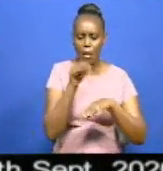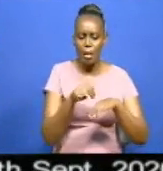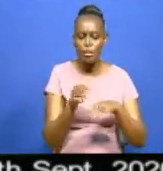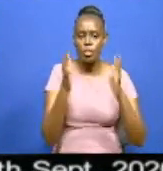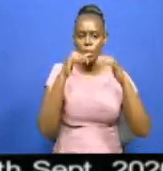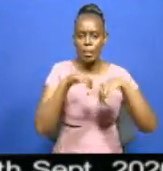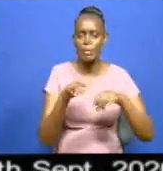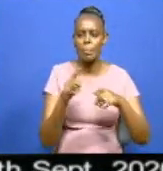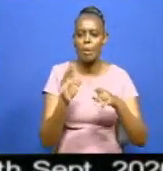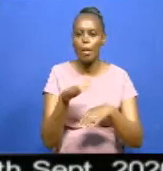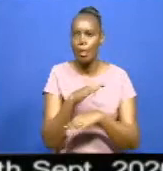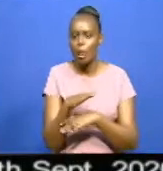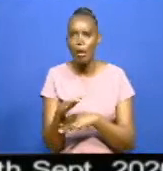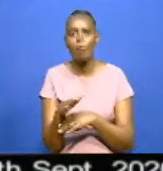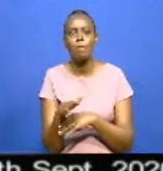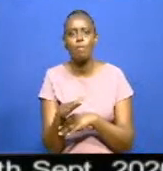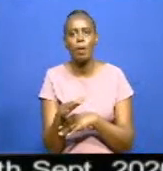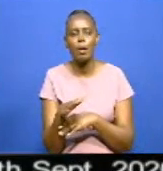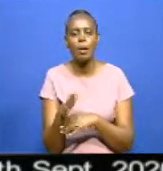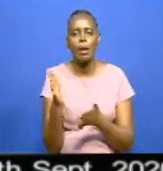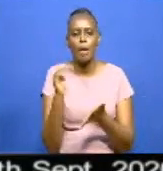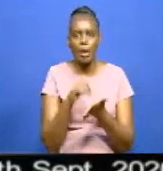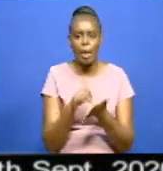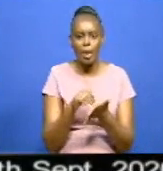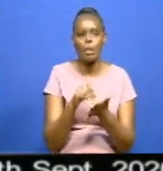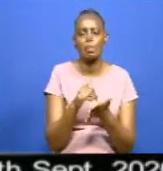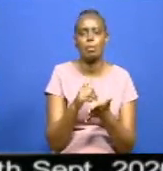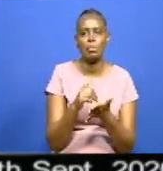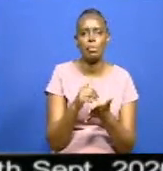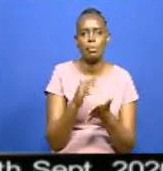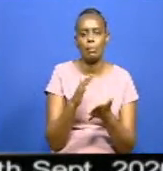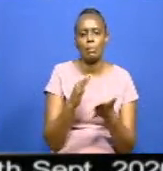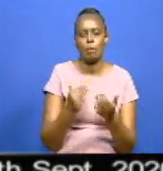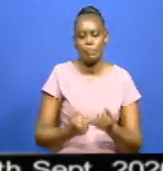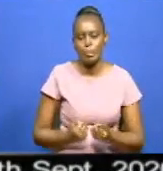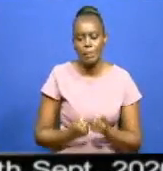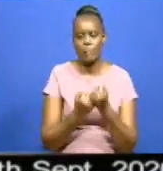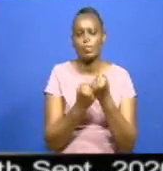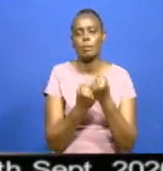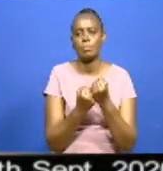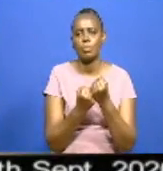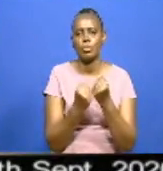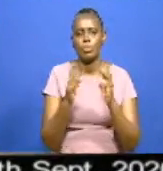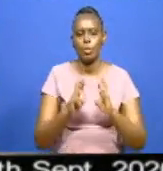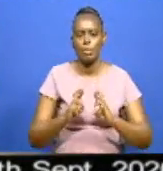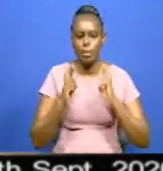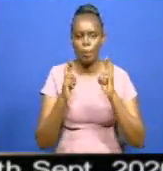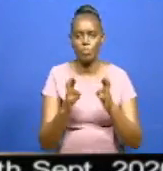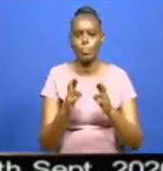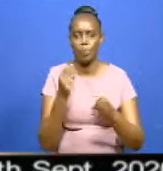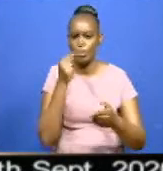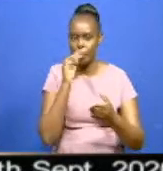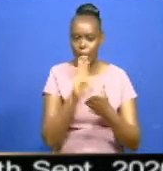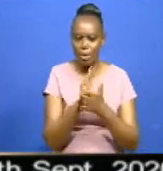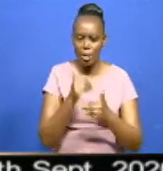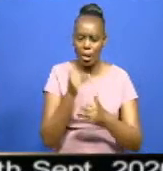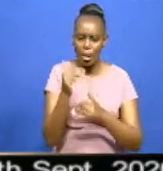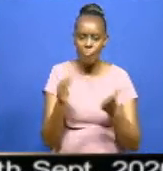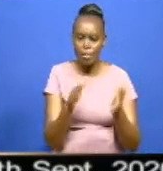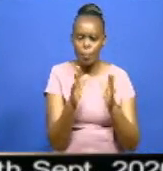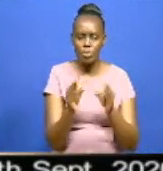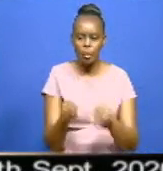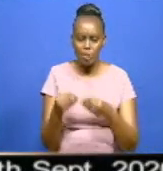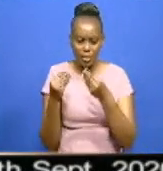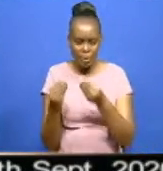never be seen again. I support the report, Mr. Speaker, and believe that after giving them an